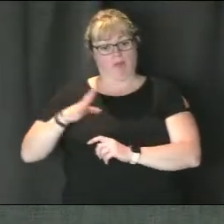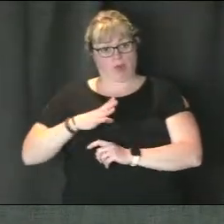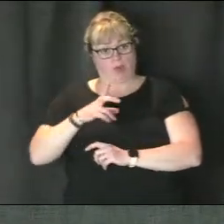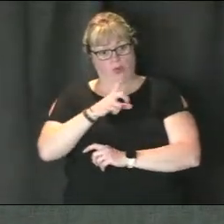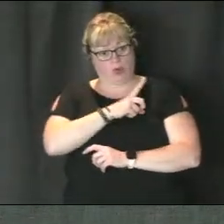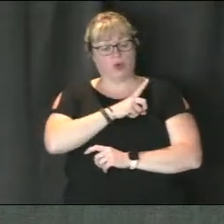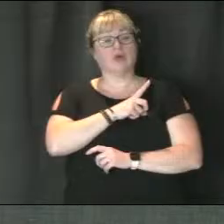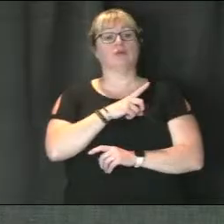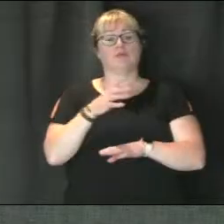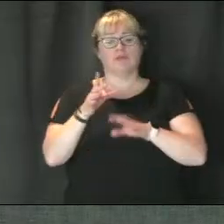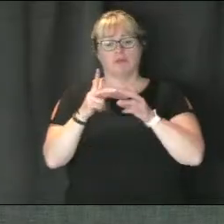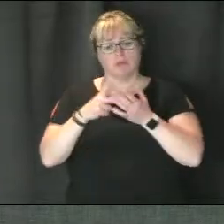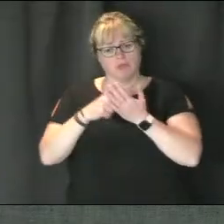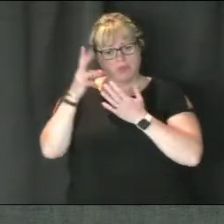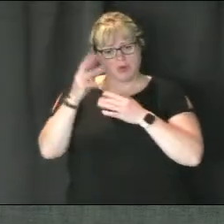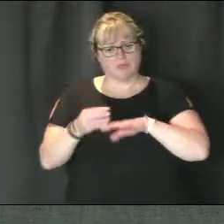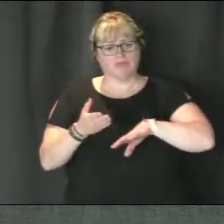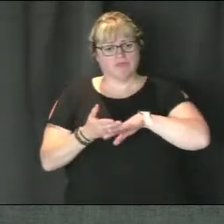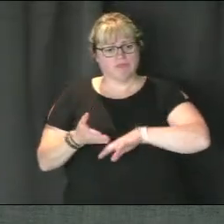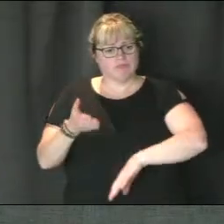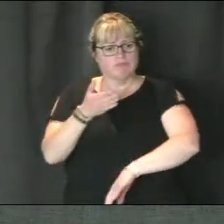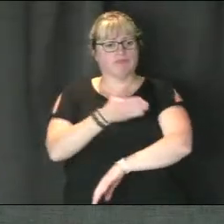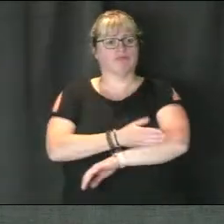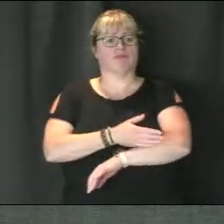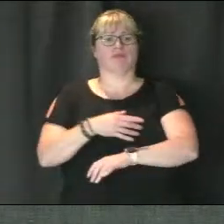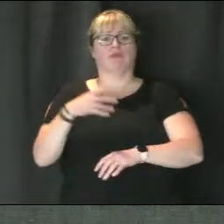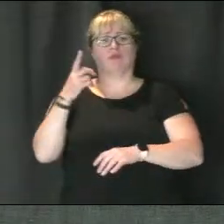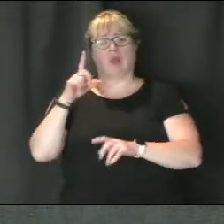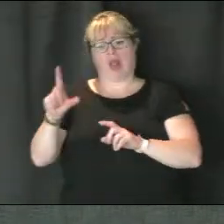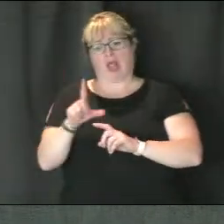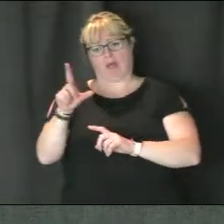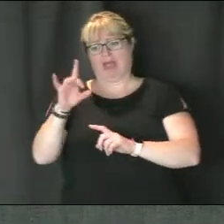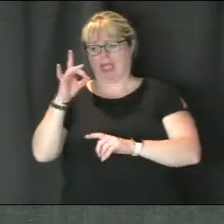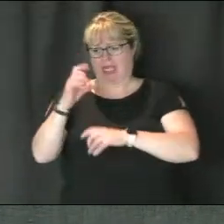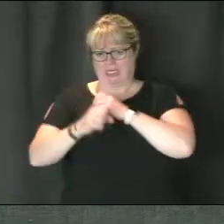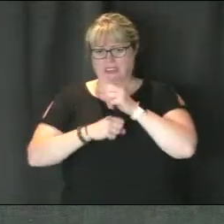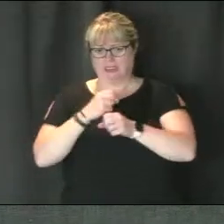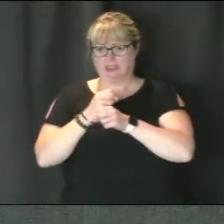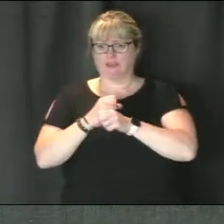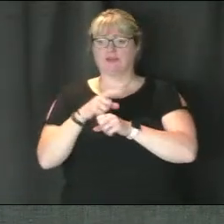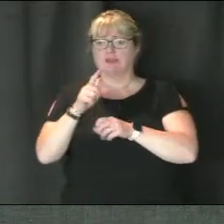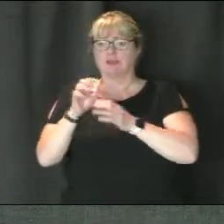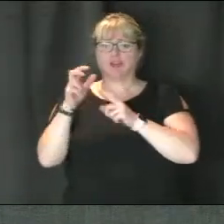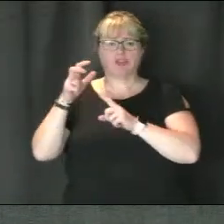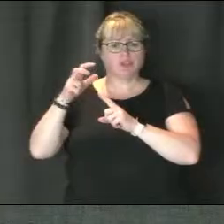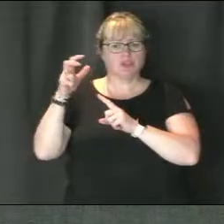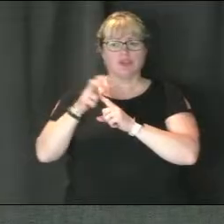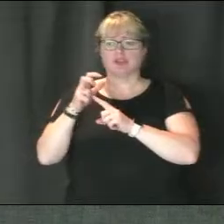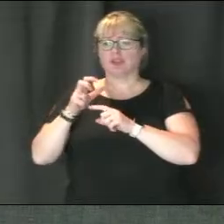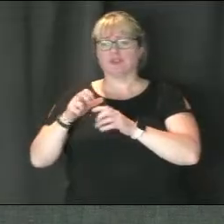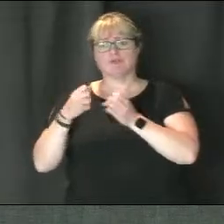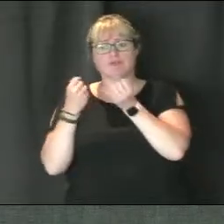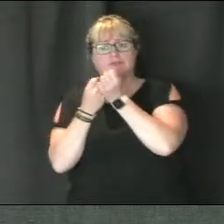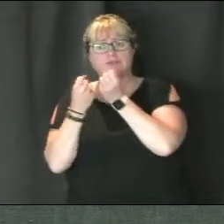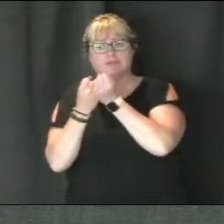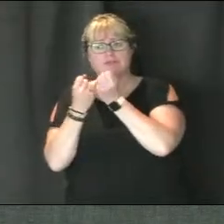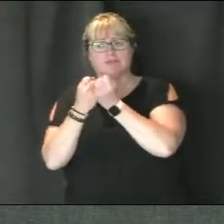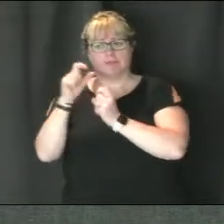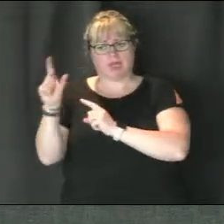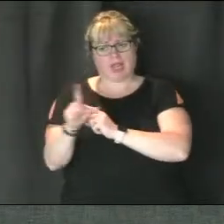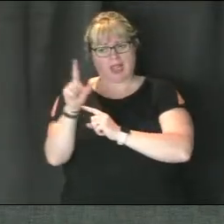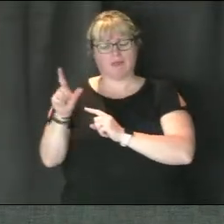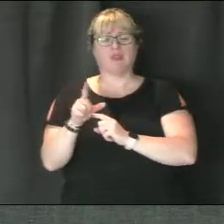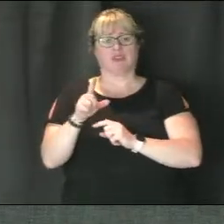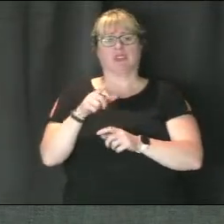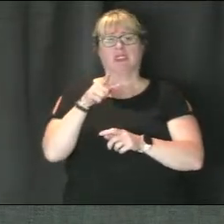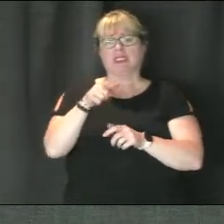improved programs for the library's patrons for 8 years and remained a champion for the library after stepping down from her role as chair.